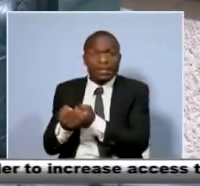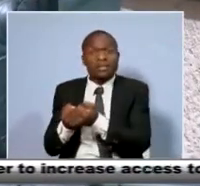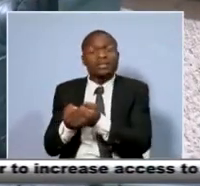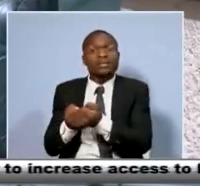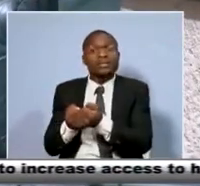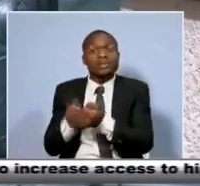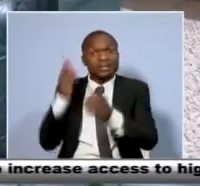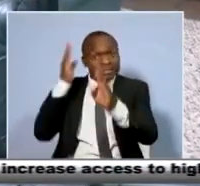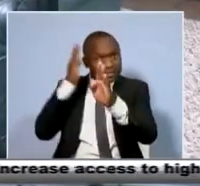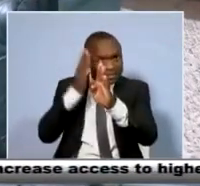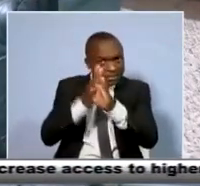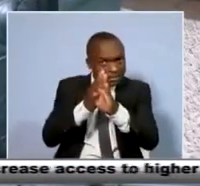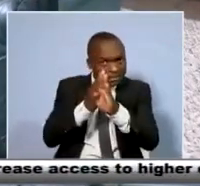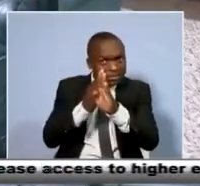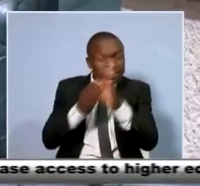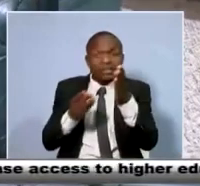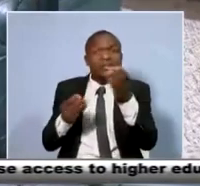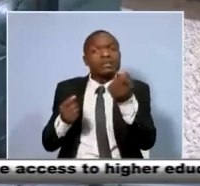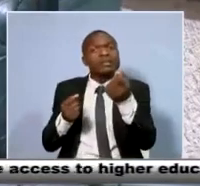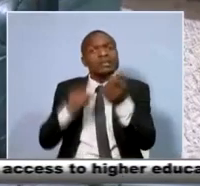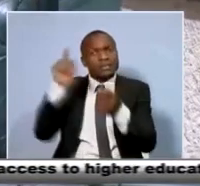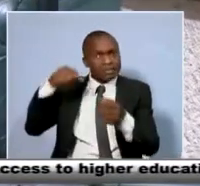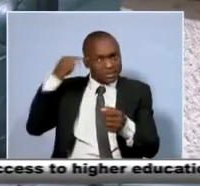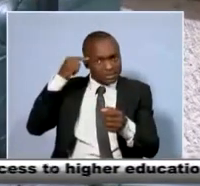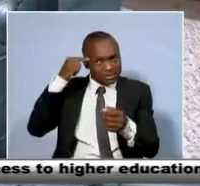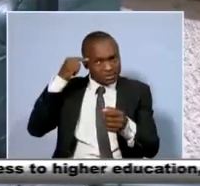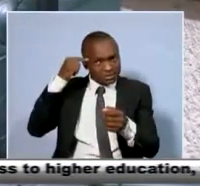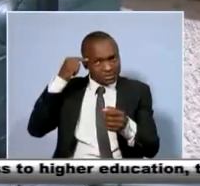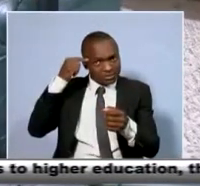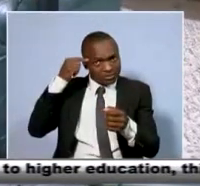government treasury financing towards this